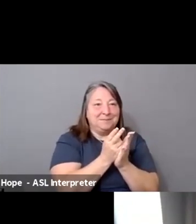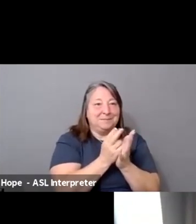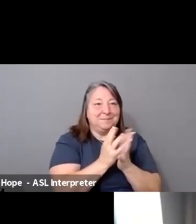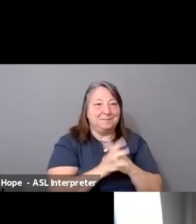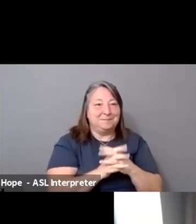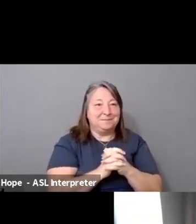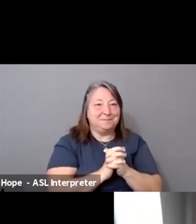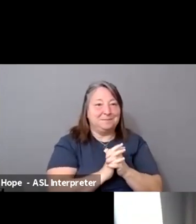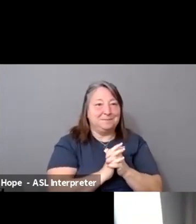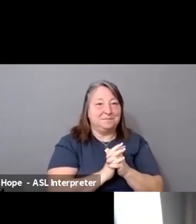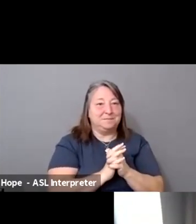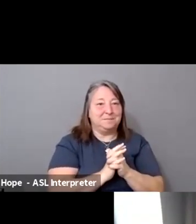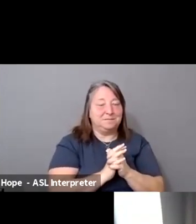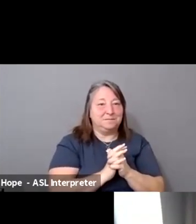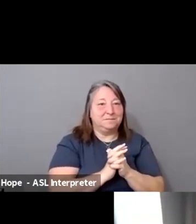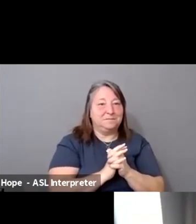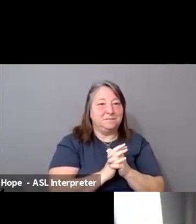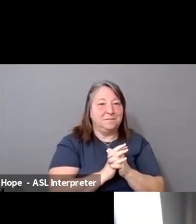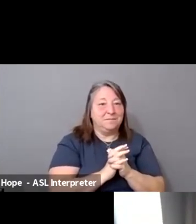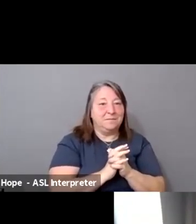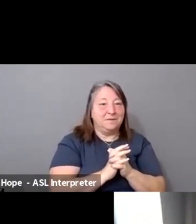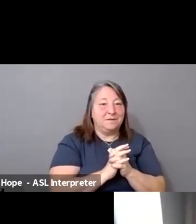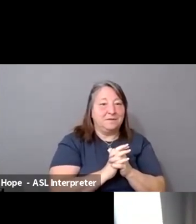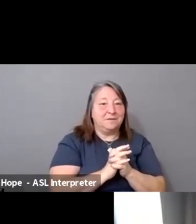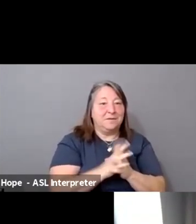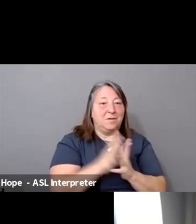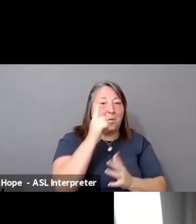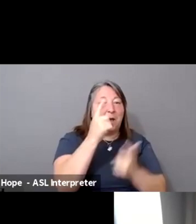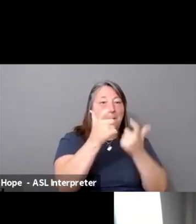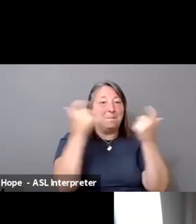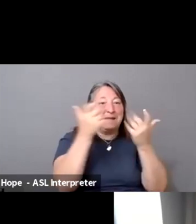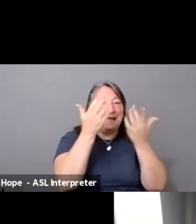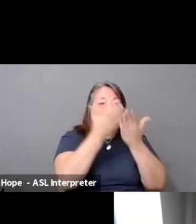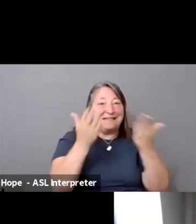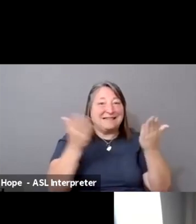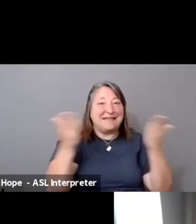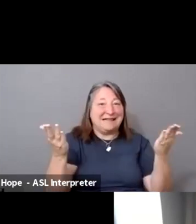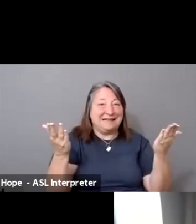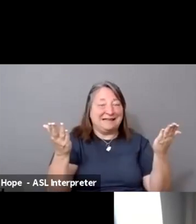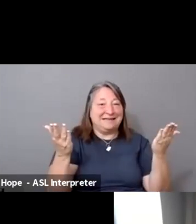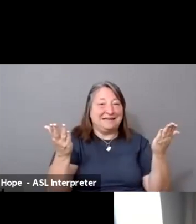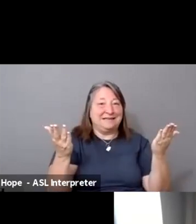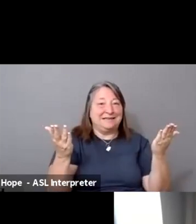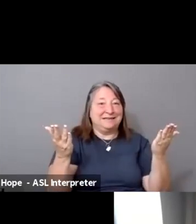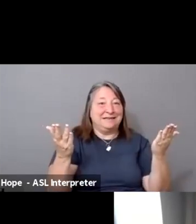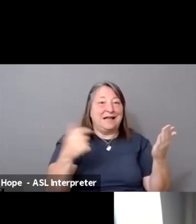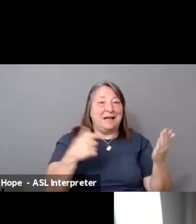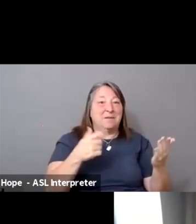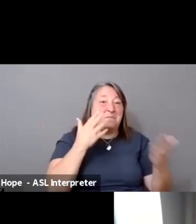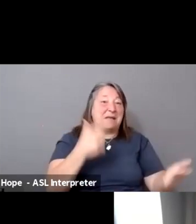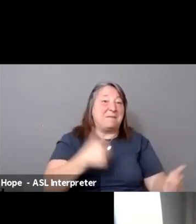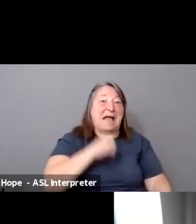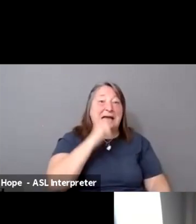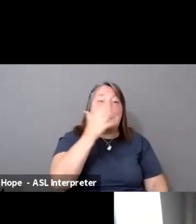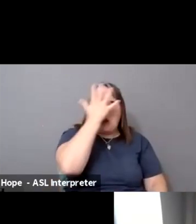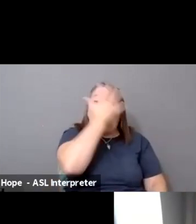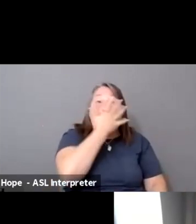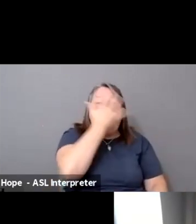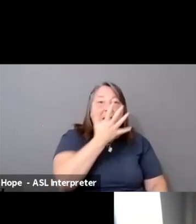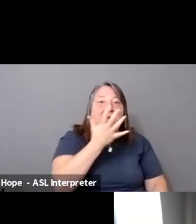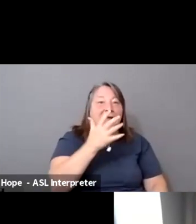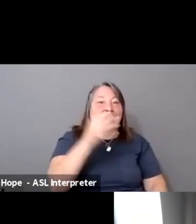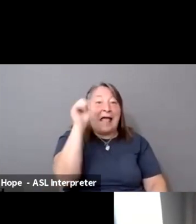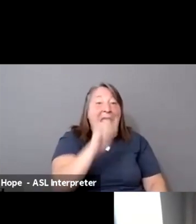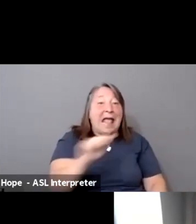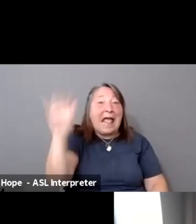a big thing was that I maybe didn't look Asian enough, whatever their idea was